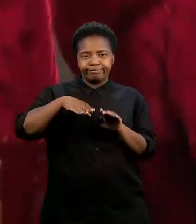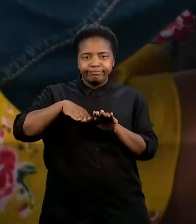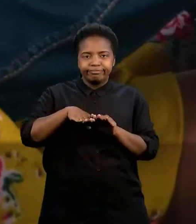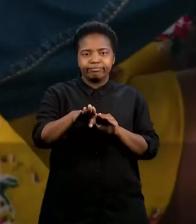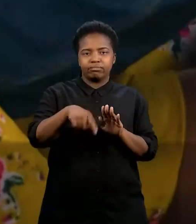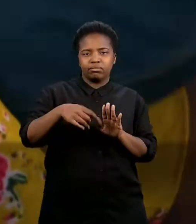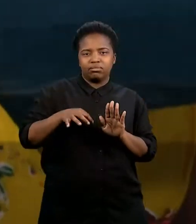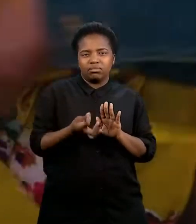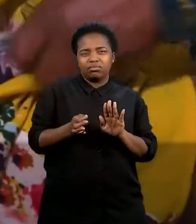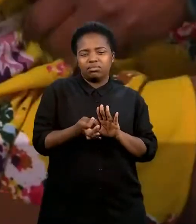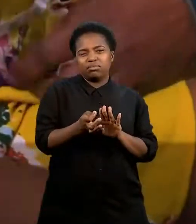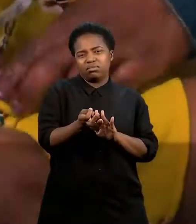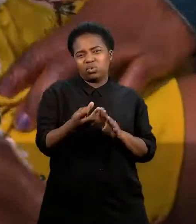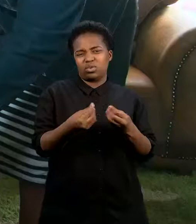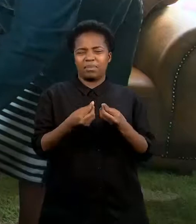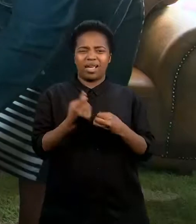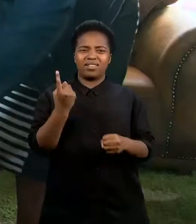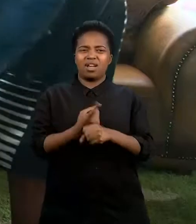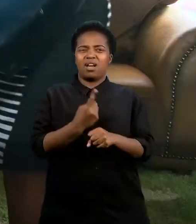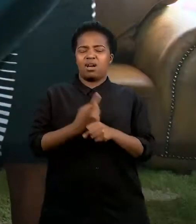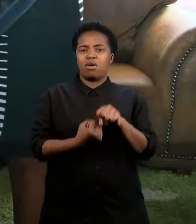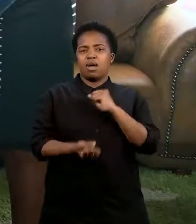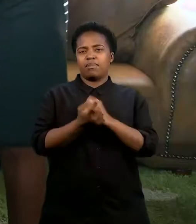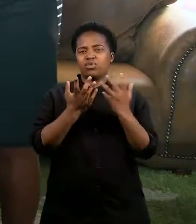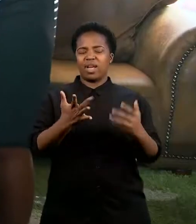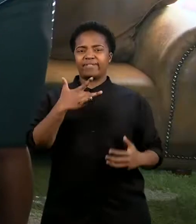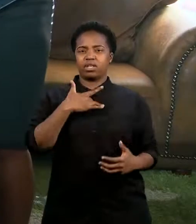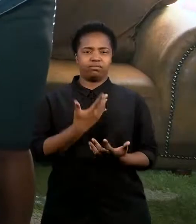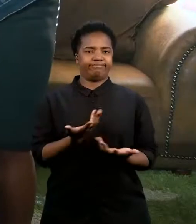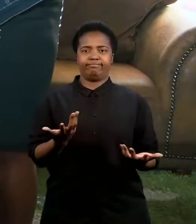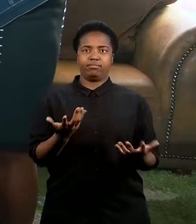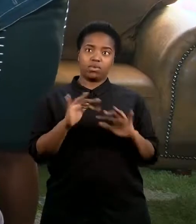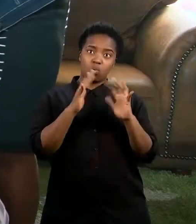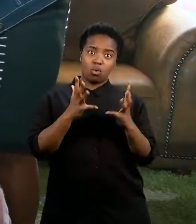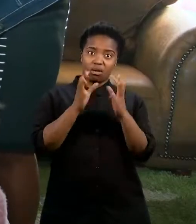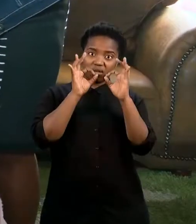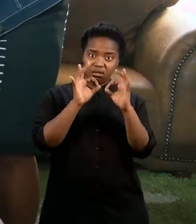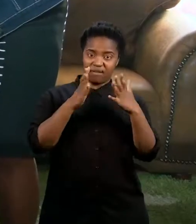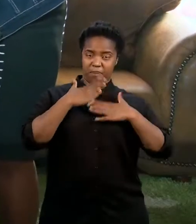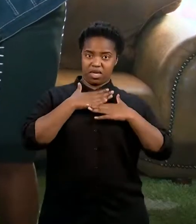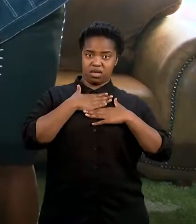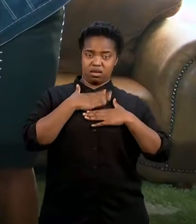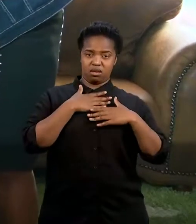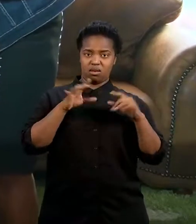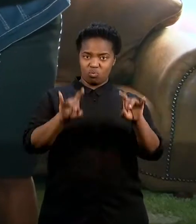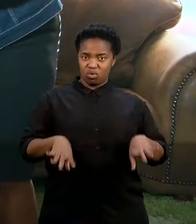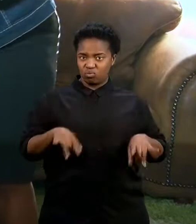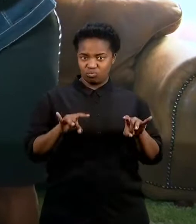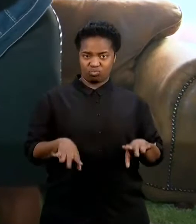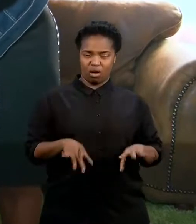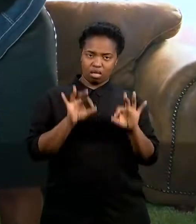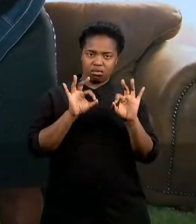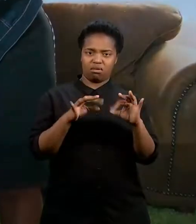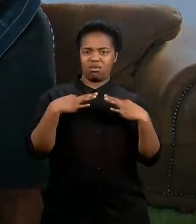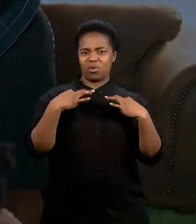apparel tsa ka ke di se ko tailing. And I feel gore the fashion world is not accommodating but ba pelang with